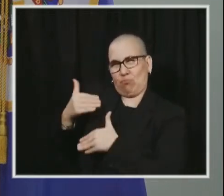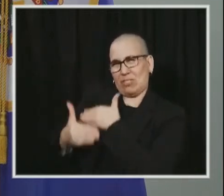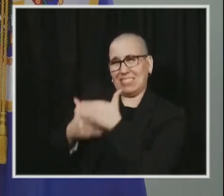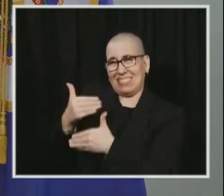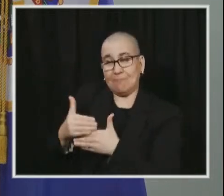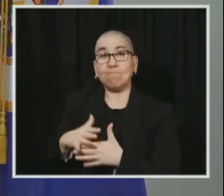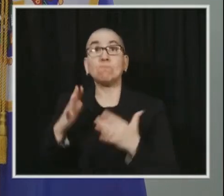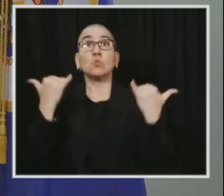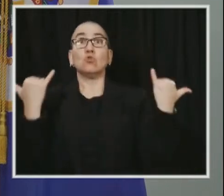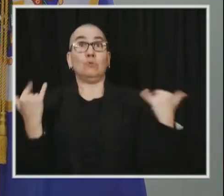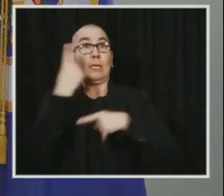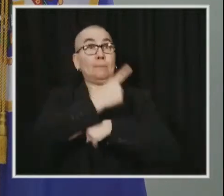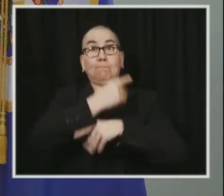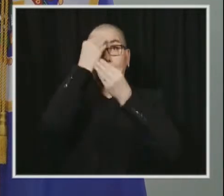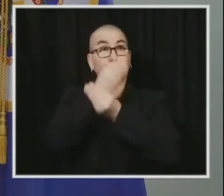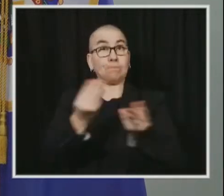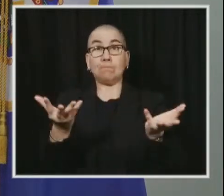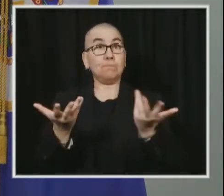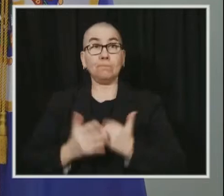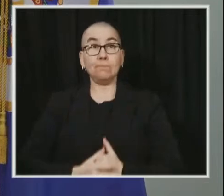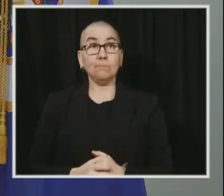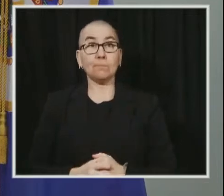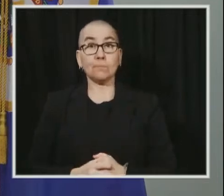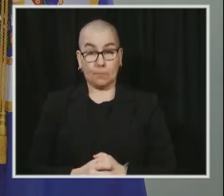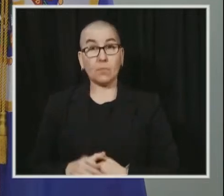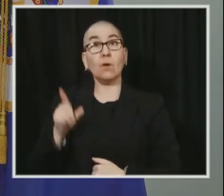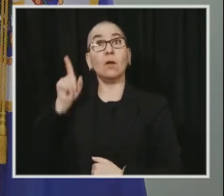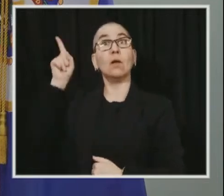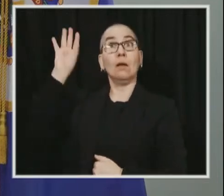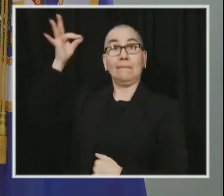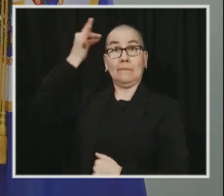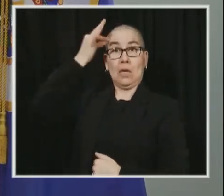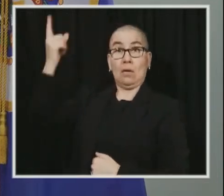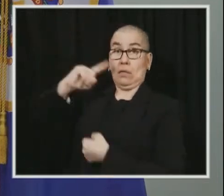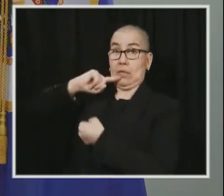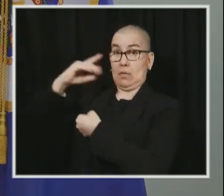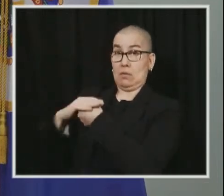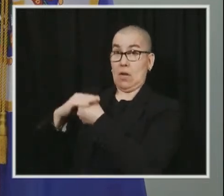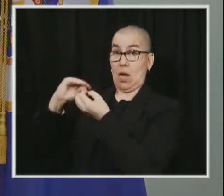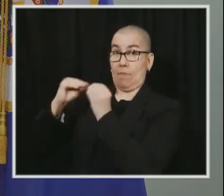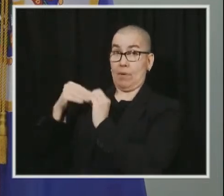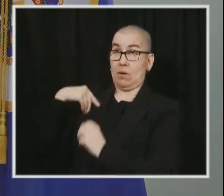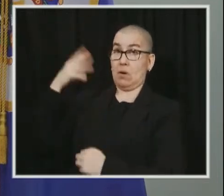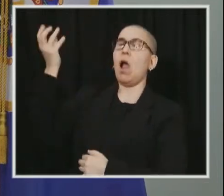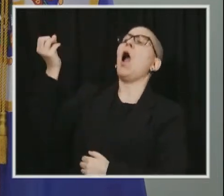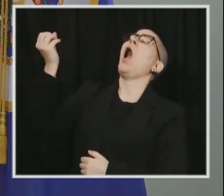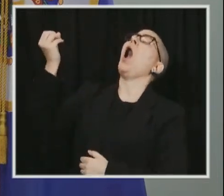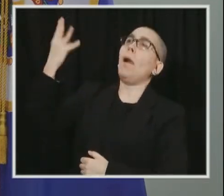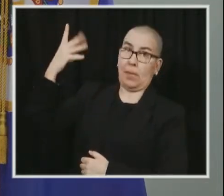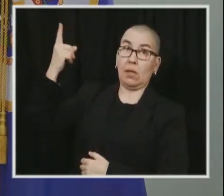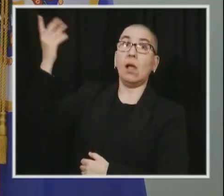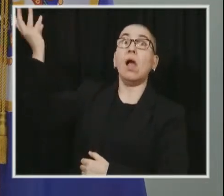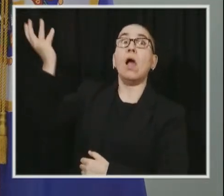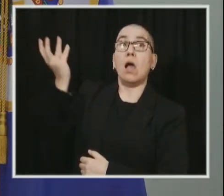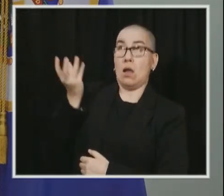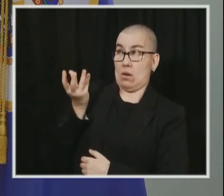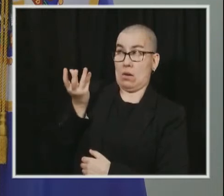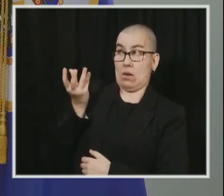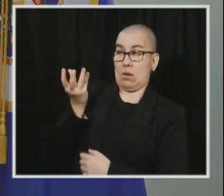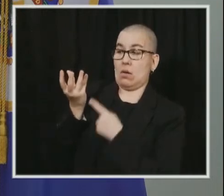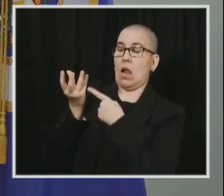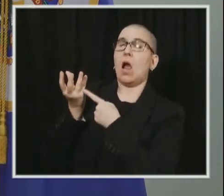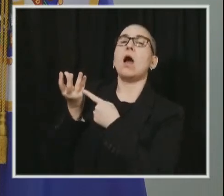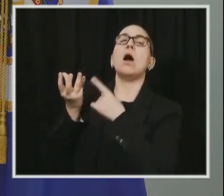is, based on the certainty that we're getting from the federal government and how many we're going to get, we can back plan from when the